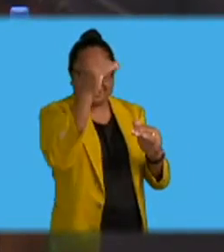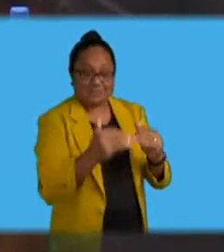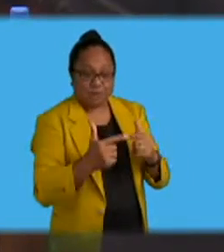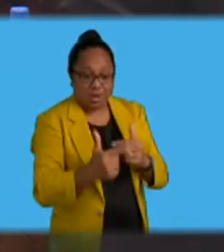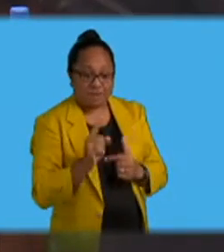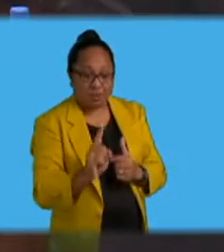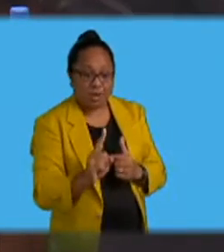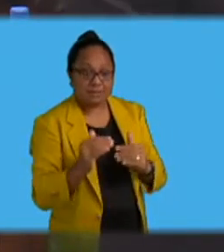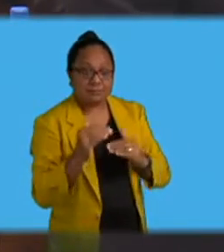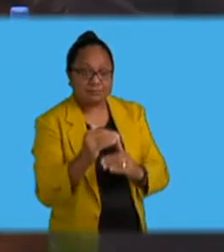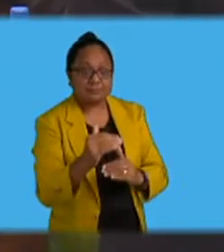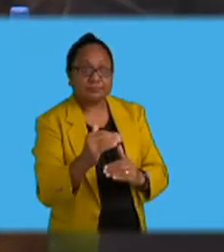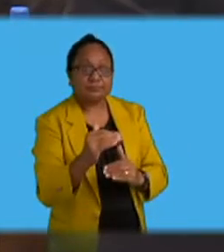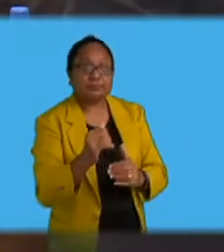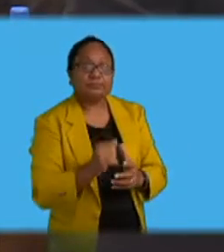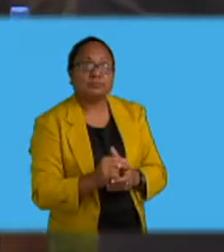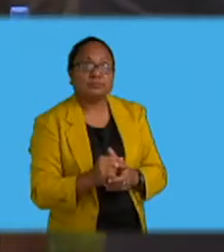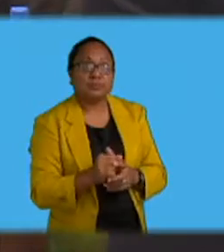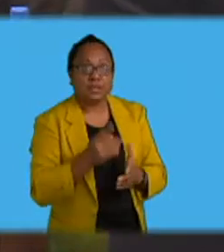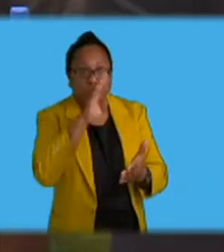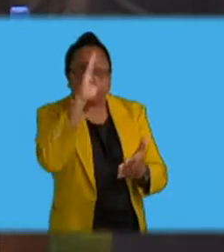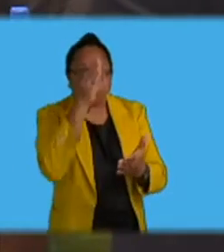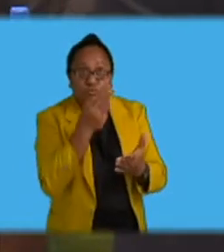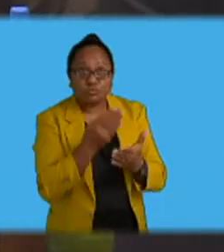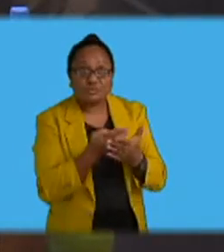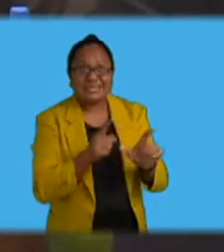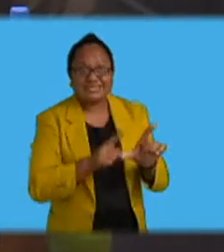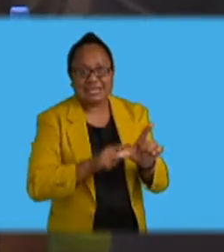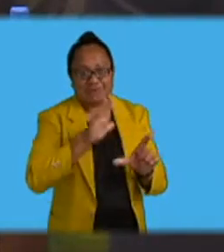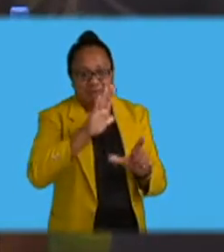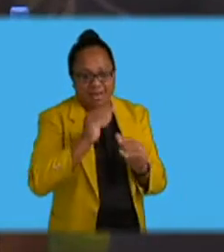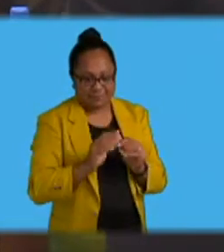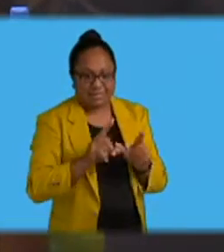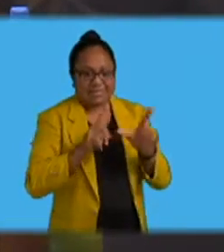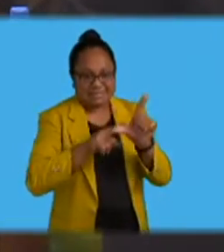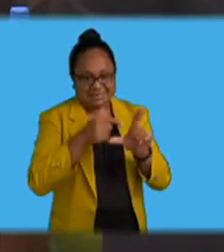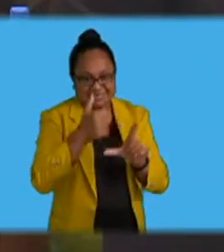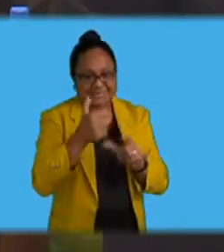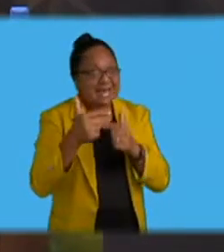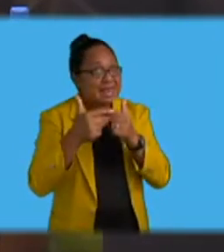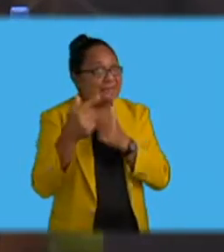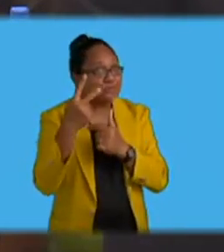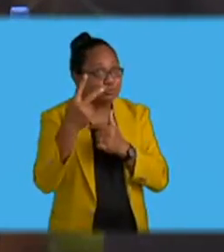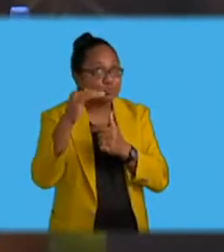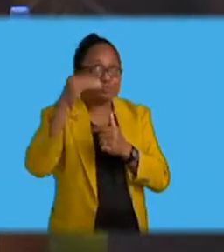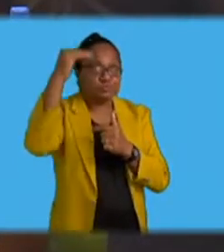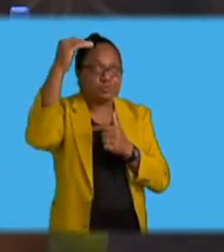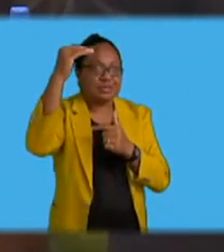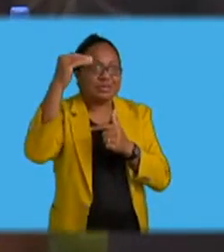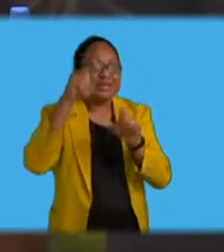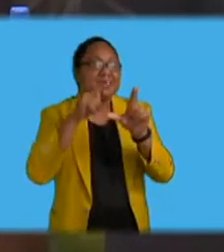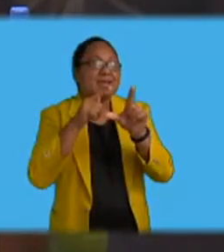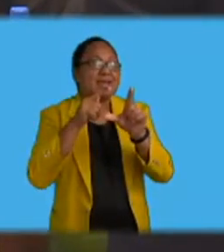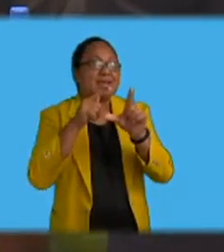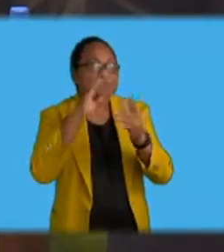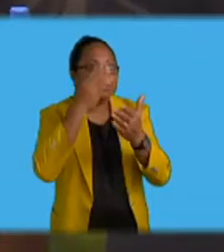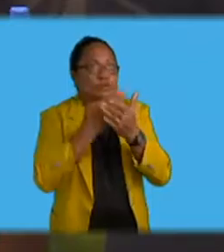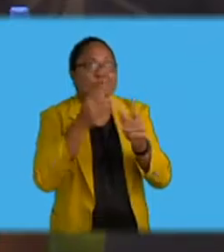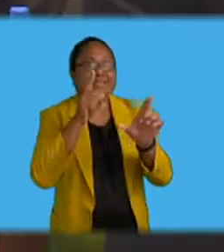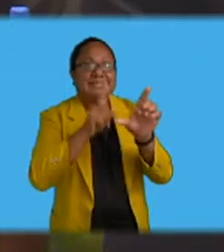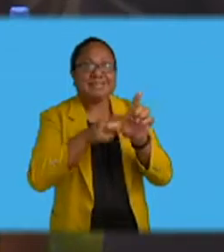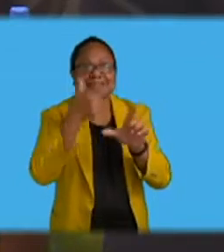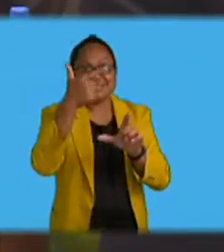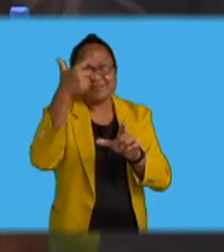1 for students from years 5 to 6, and level 2 for students from years 7 and